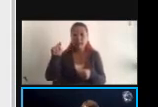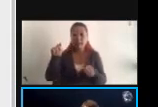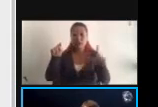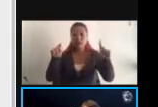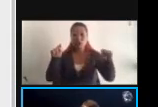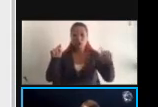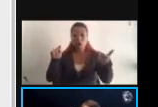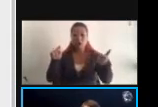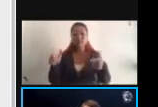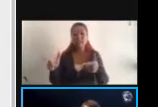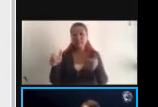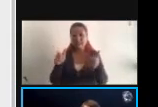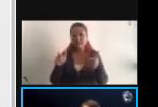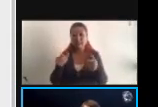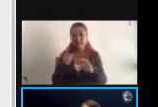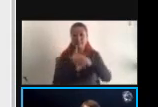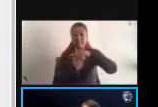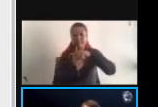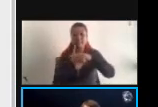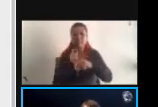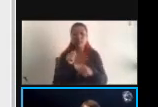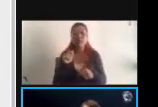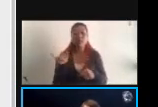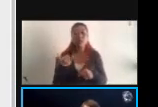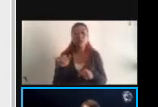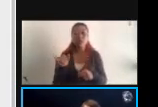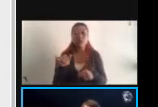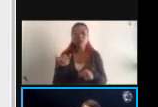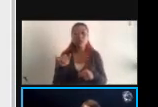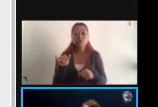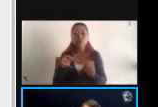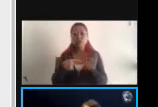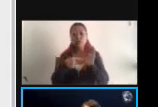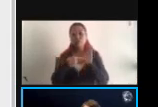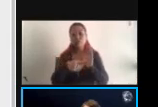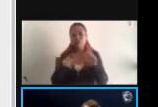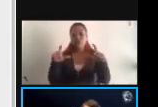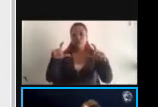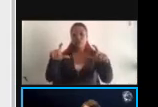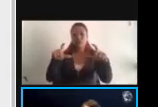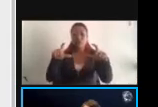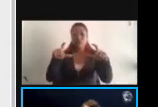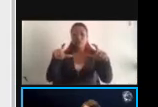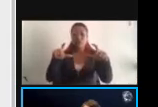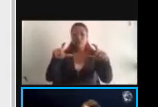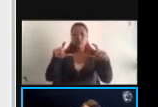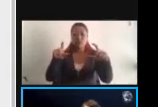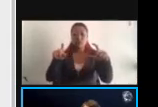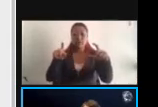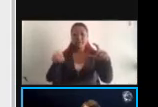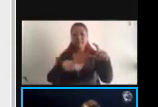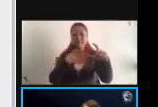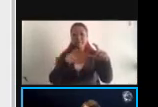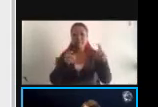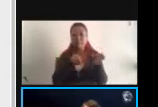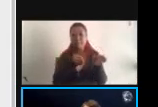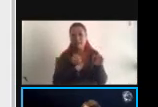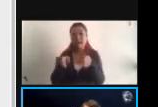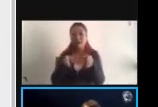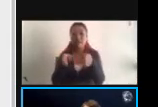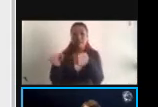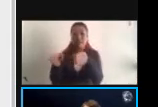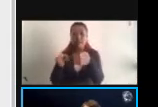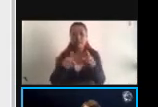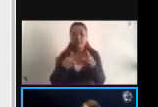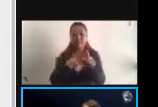speed, and also a display which gives you the path. This is the